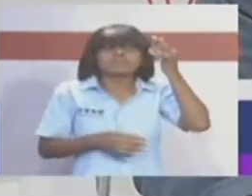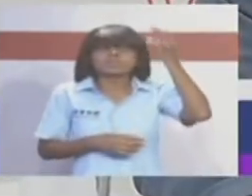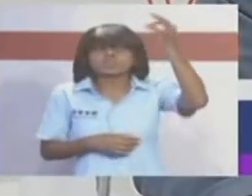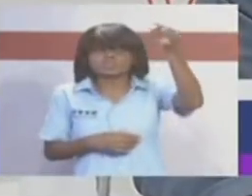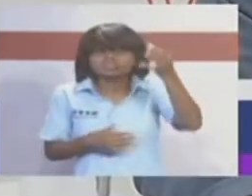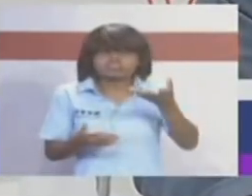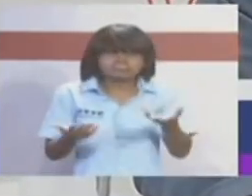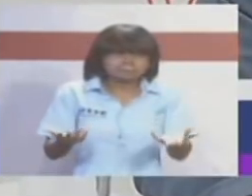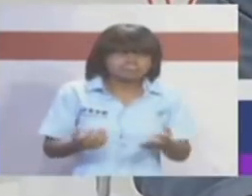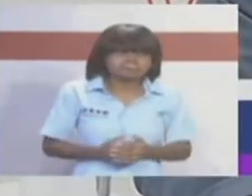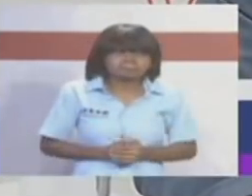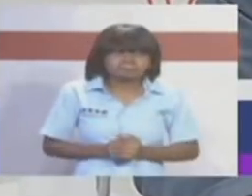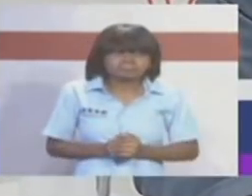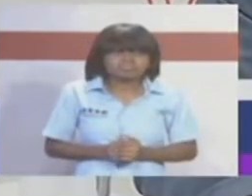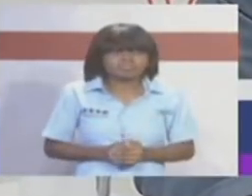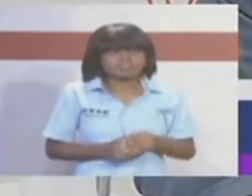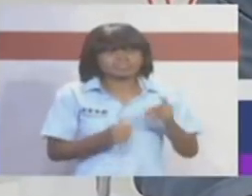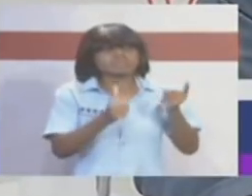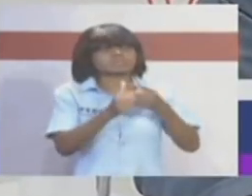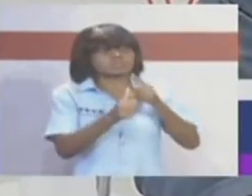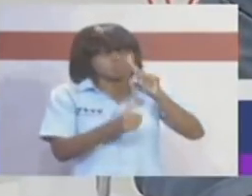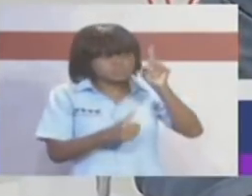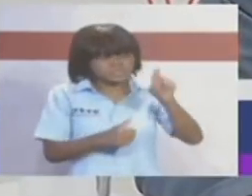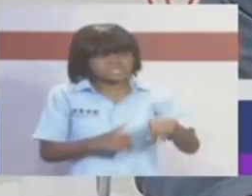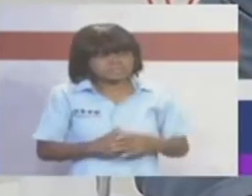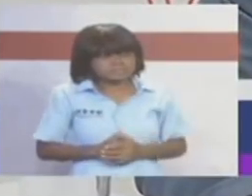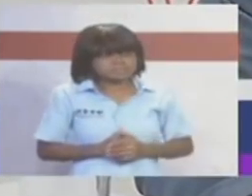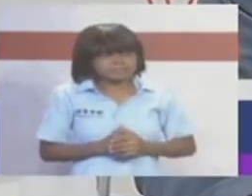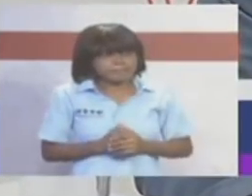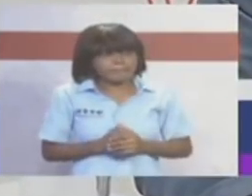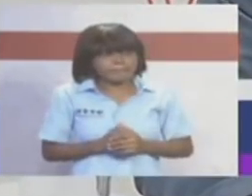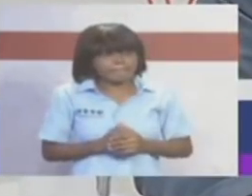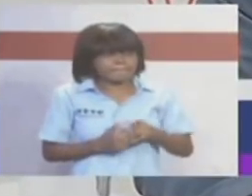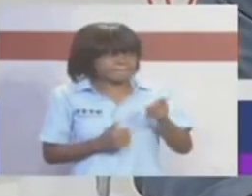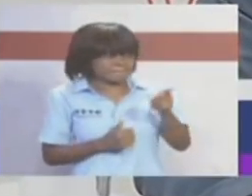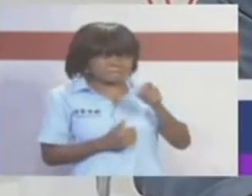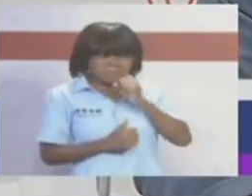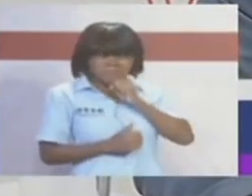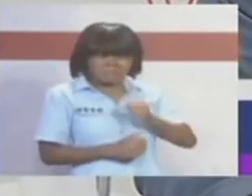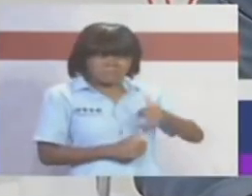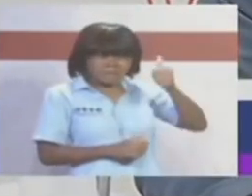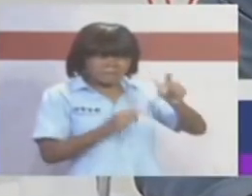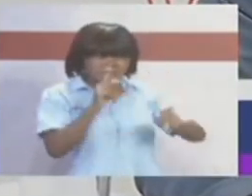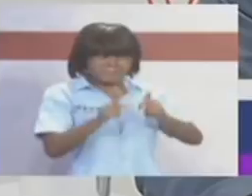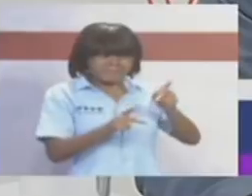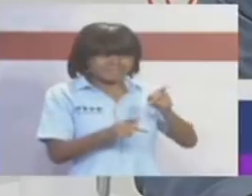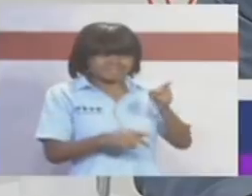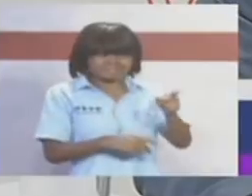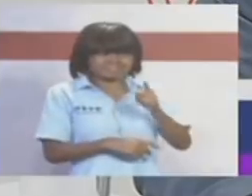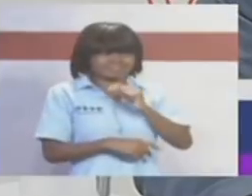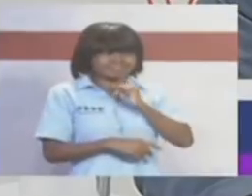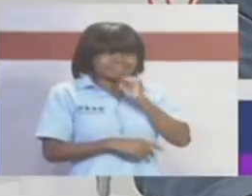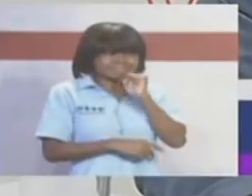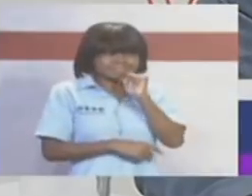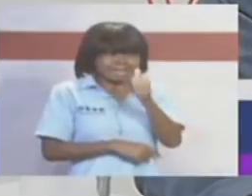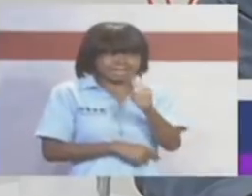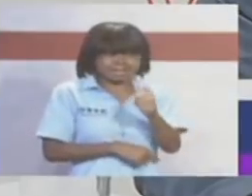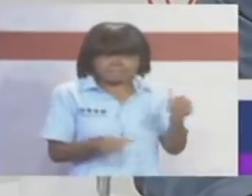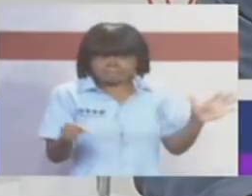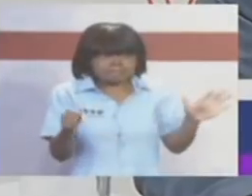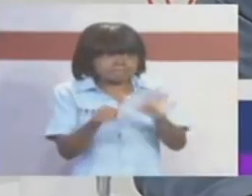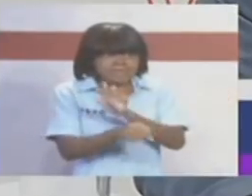first question is no. It's not that the elderly are insufficiently vaccinated in a special way, that the